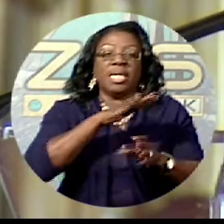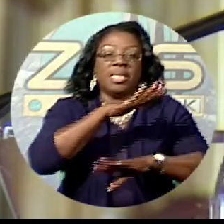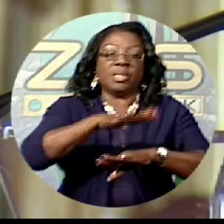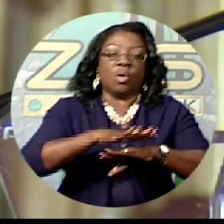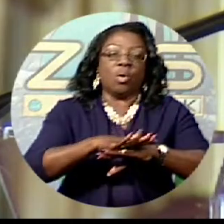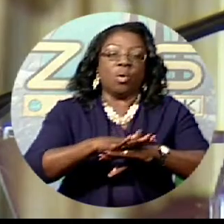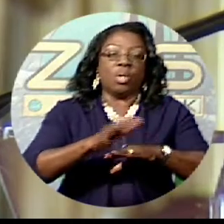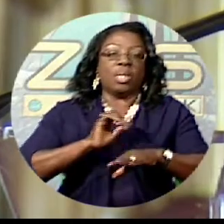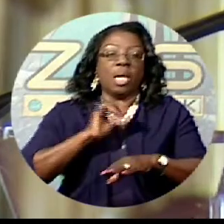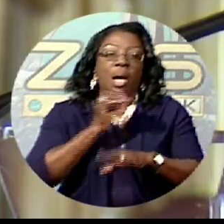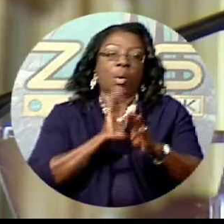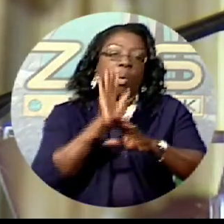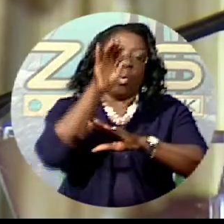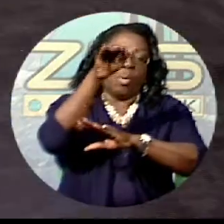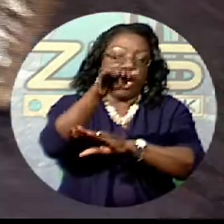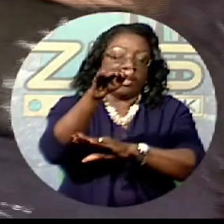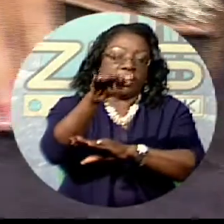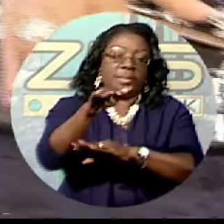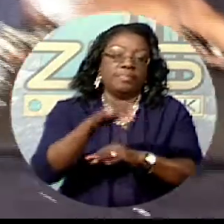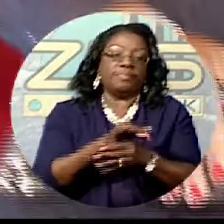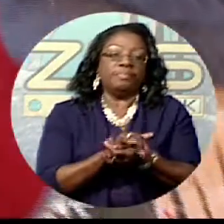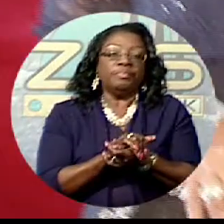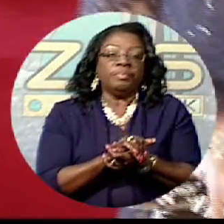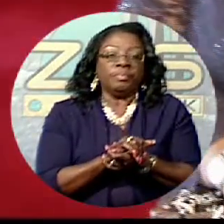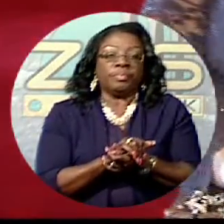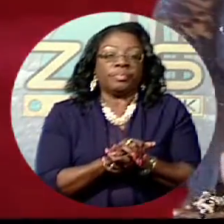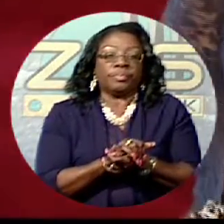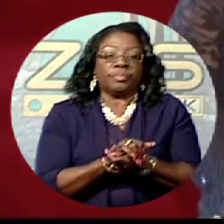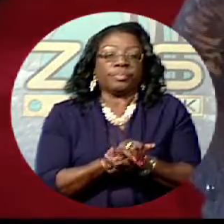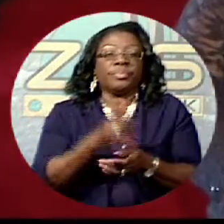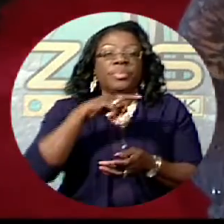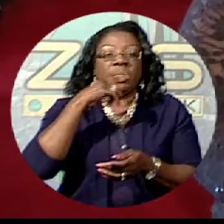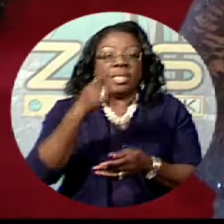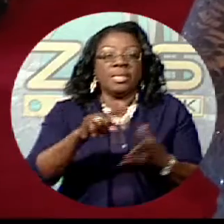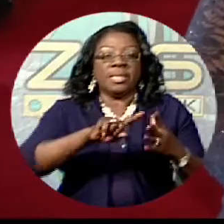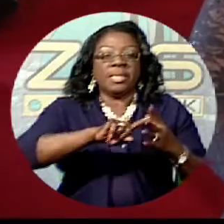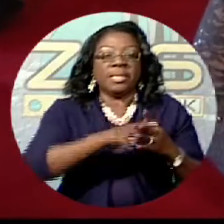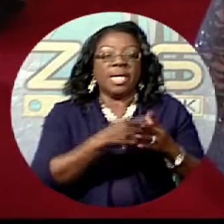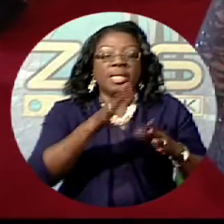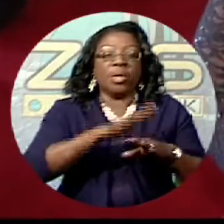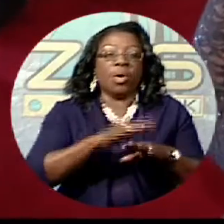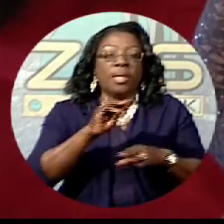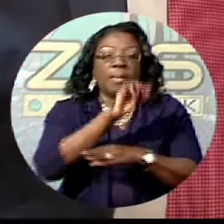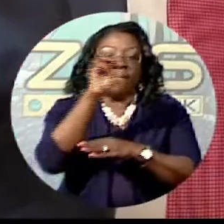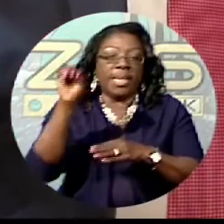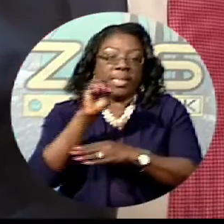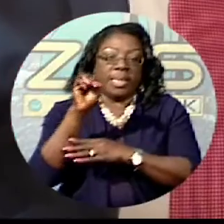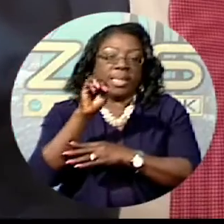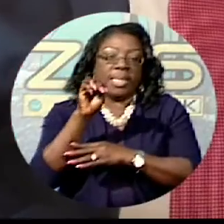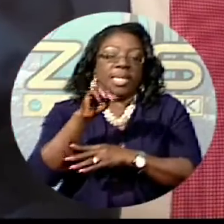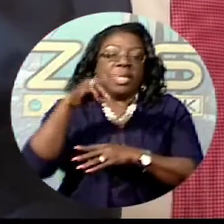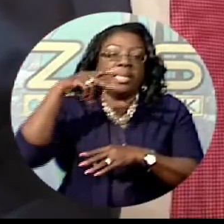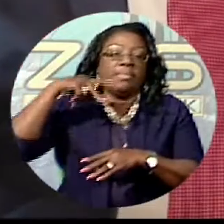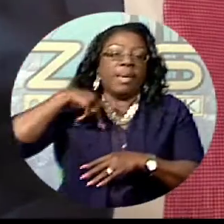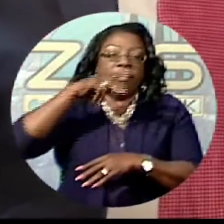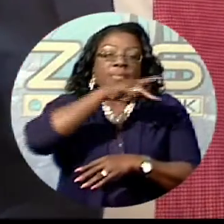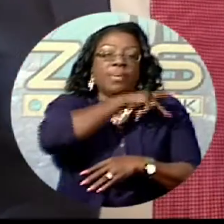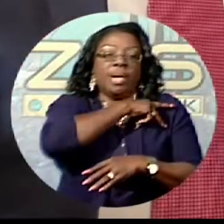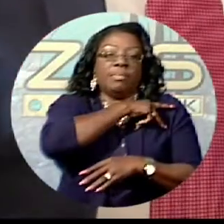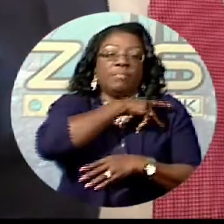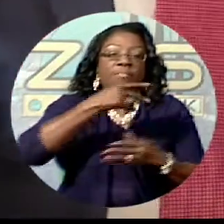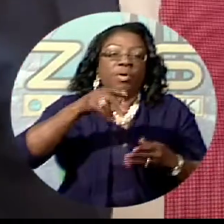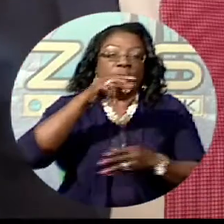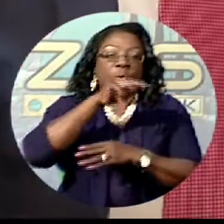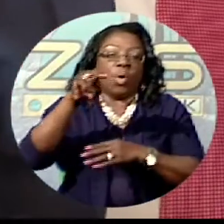on our horizon. The opposition leader says effective Monday, the Member of Parliament for North Eleuthera, Theo Neely, will